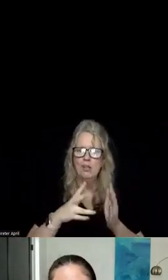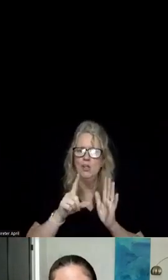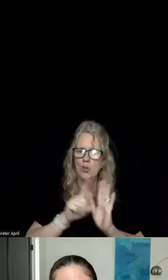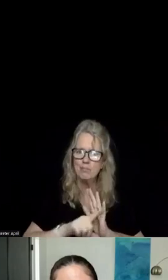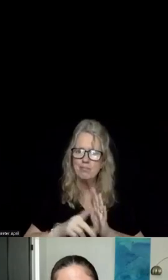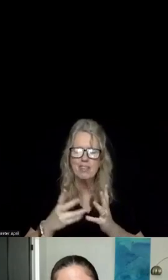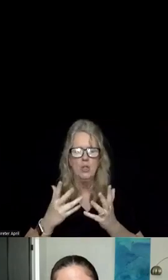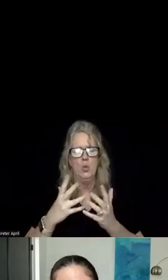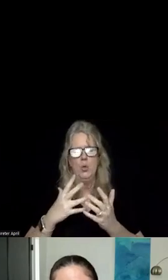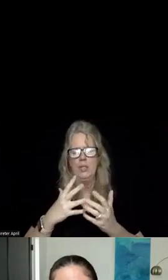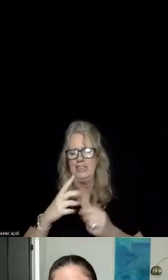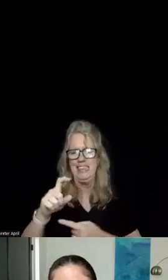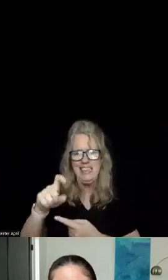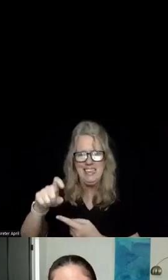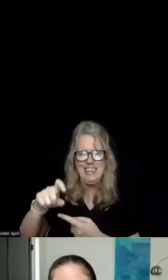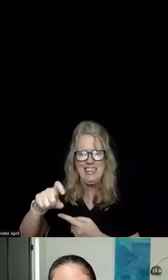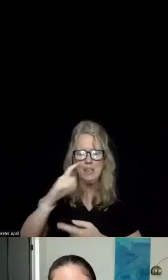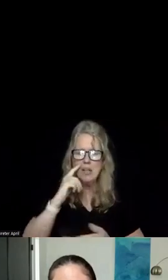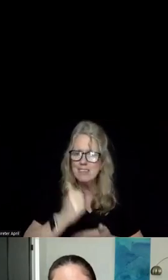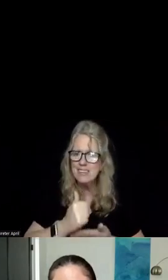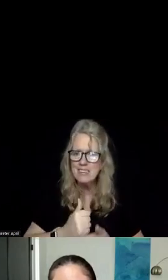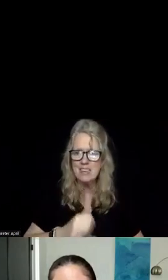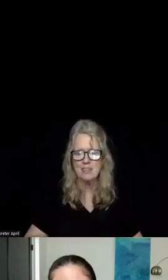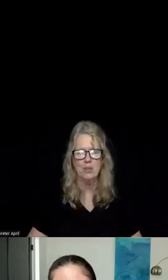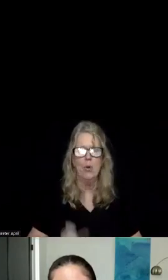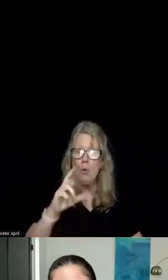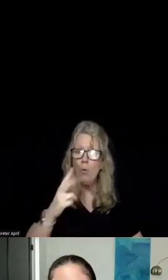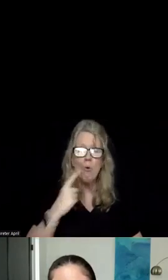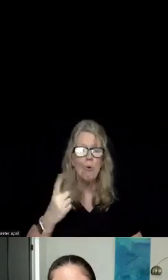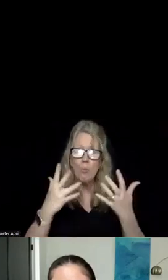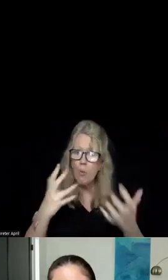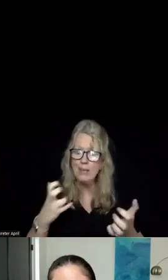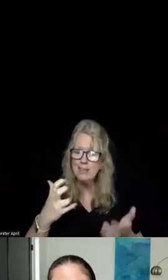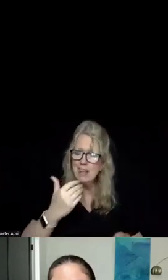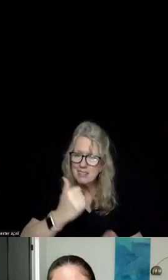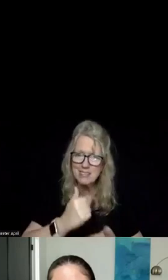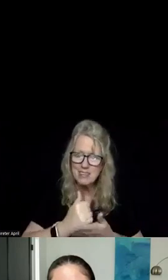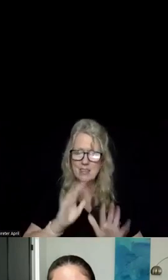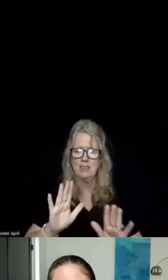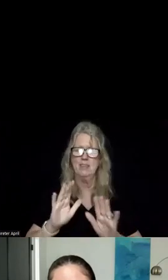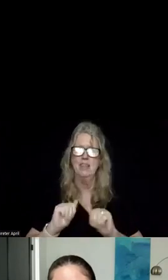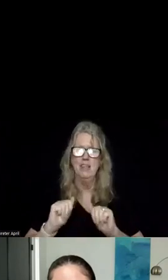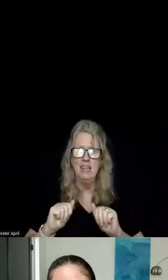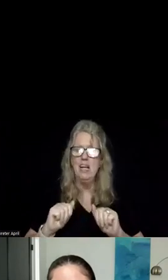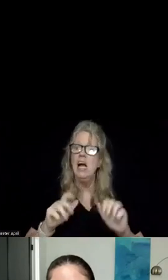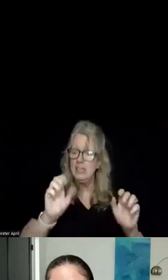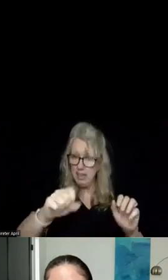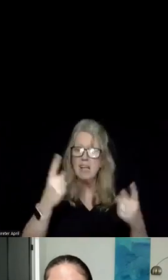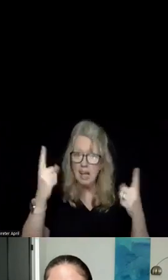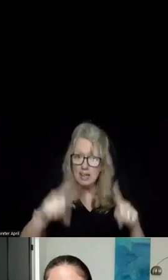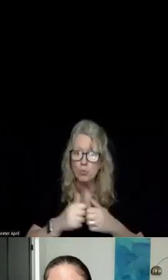having to need assistance or wanting assistance. And so, yes, I agree with